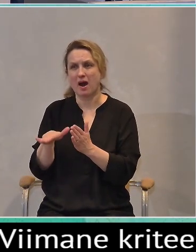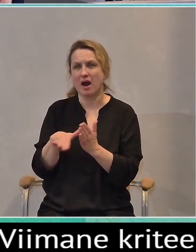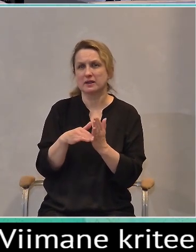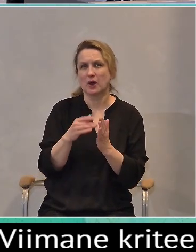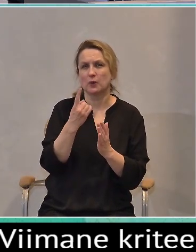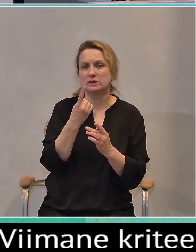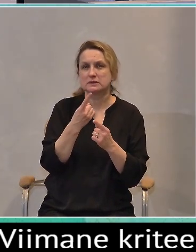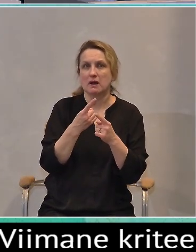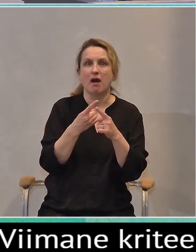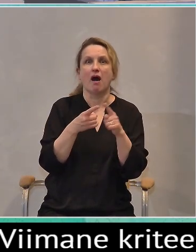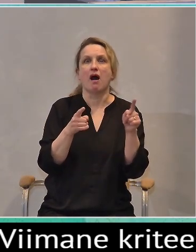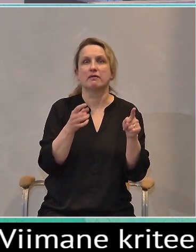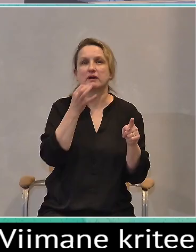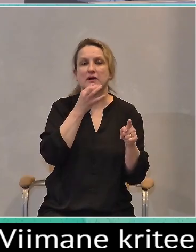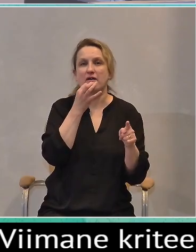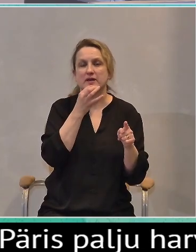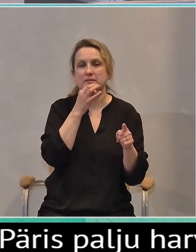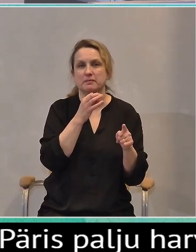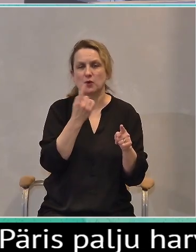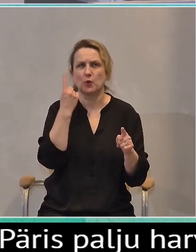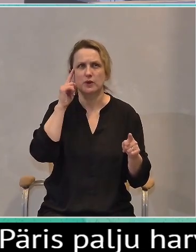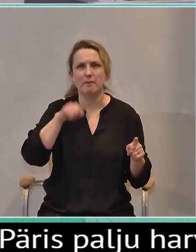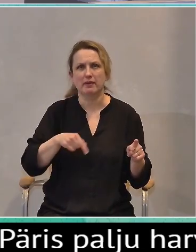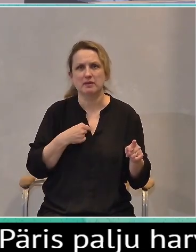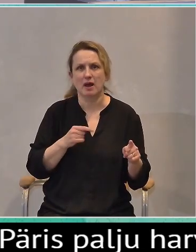of 3 QALYs.